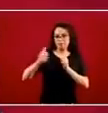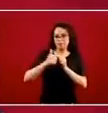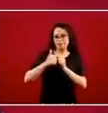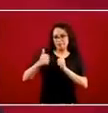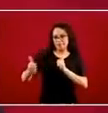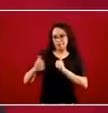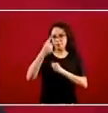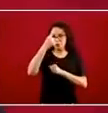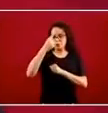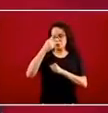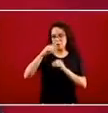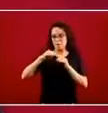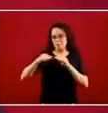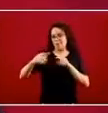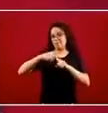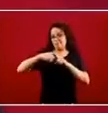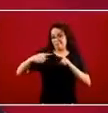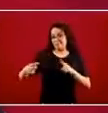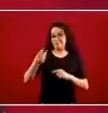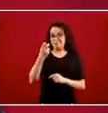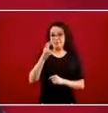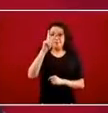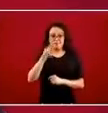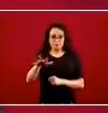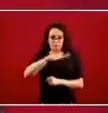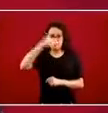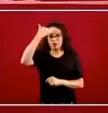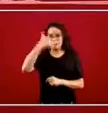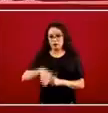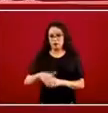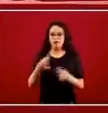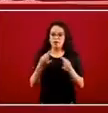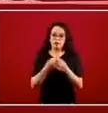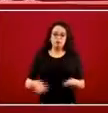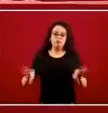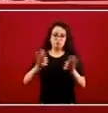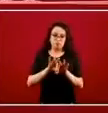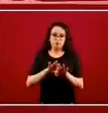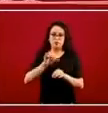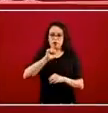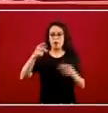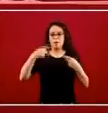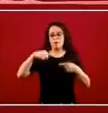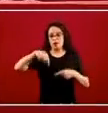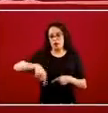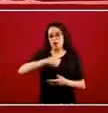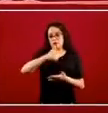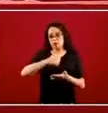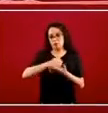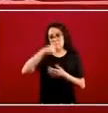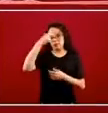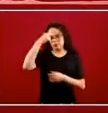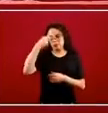strategy of safe distance, which is very important that we all